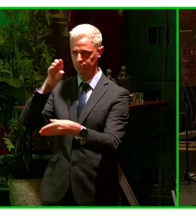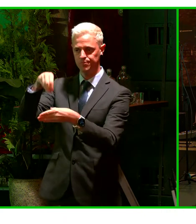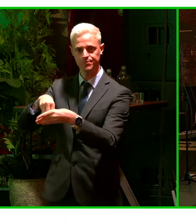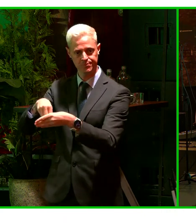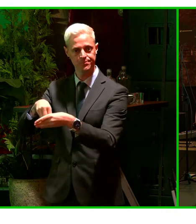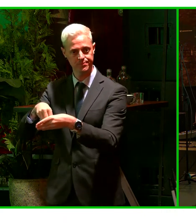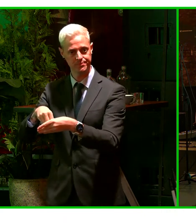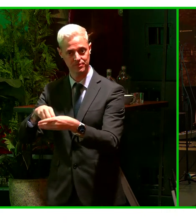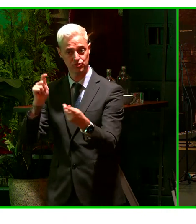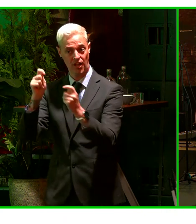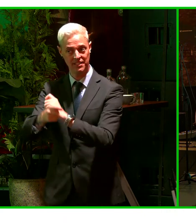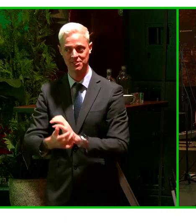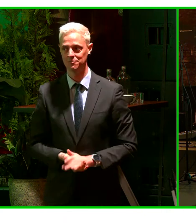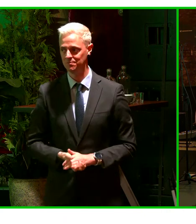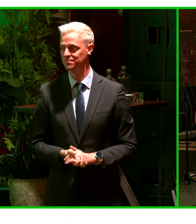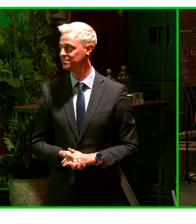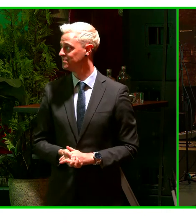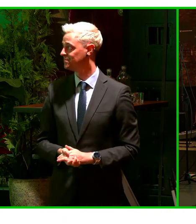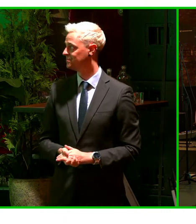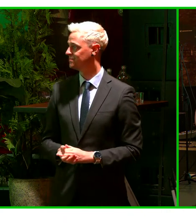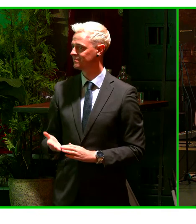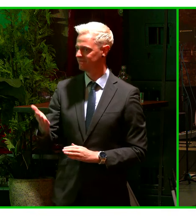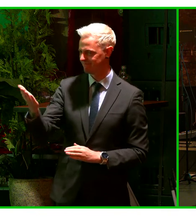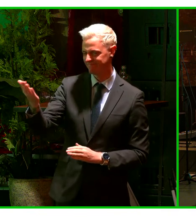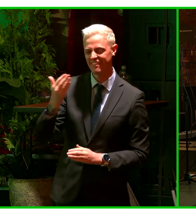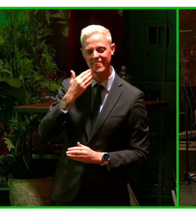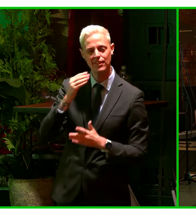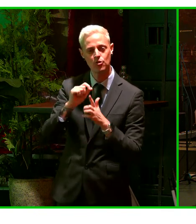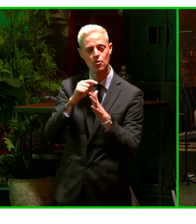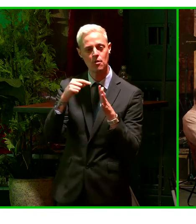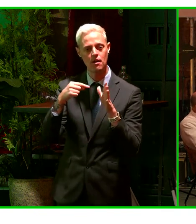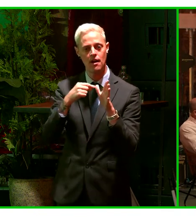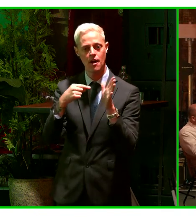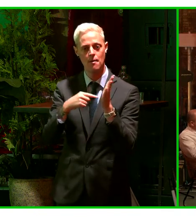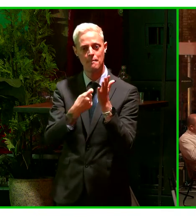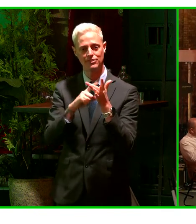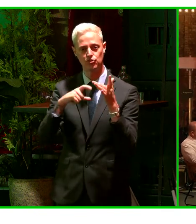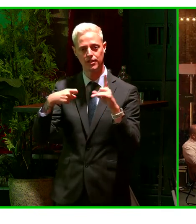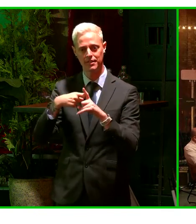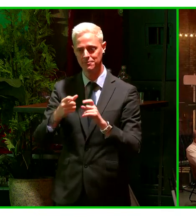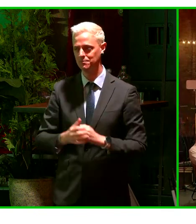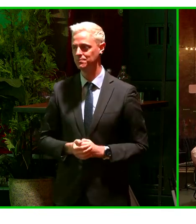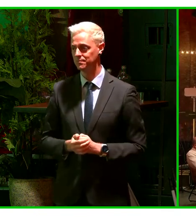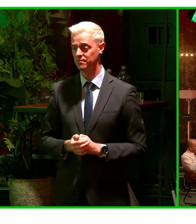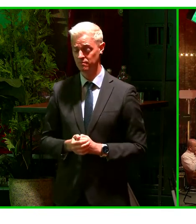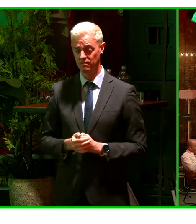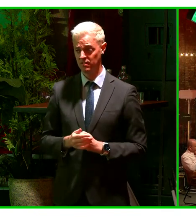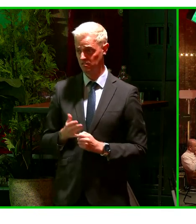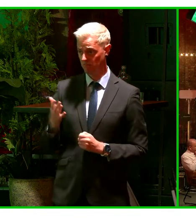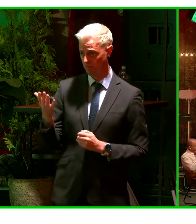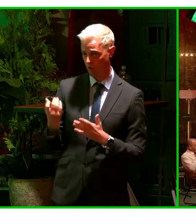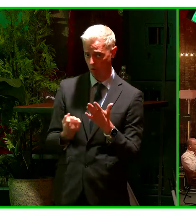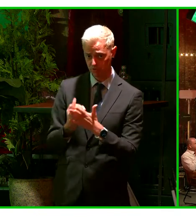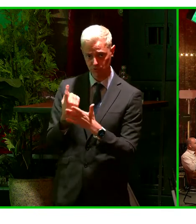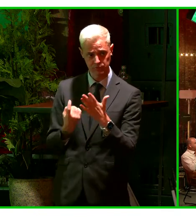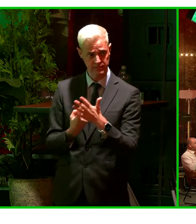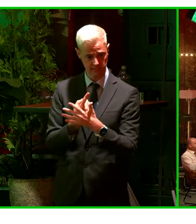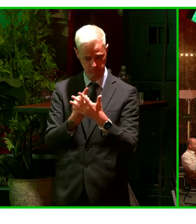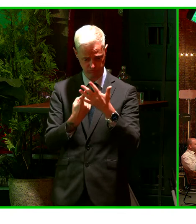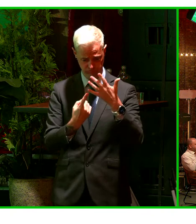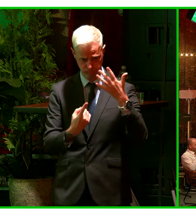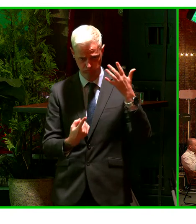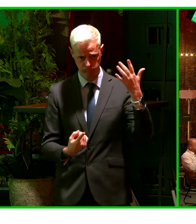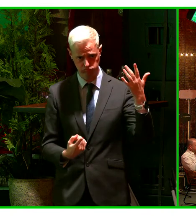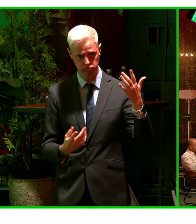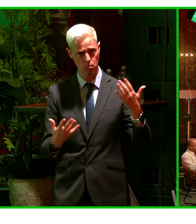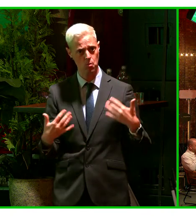forward. Thank you. Yeah, thank you, Patrick. And like you say, the opportunities available are massive if we get this right.